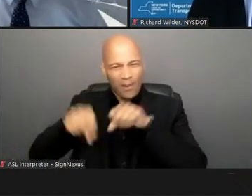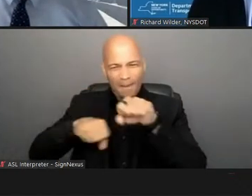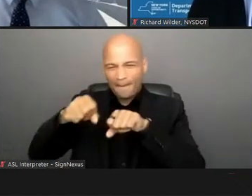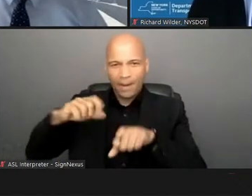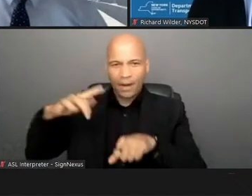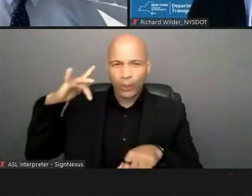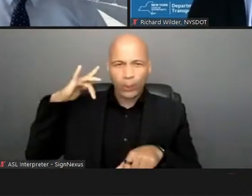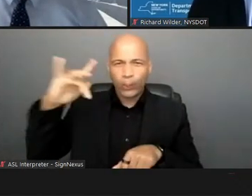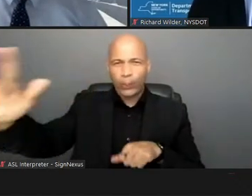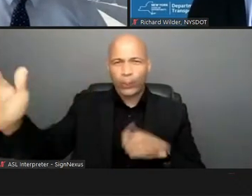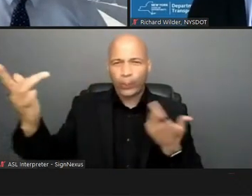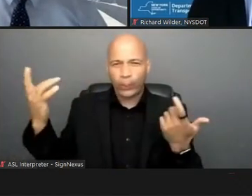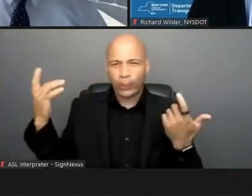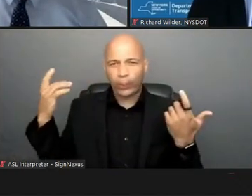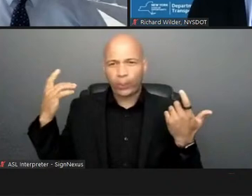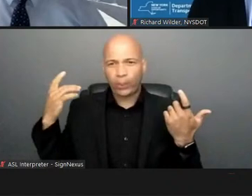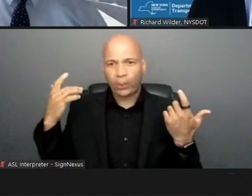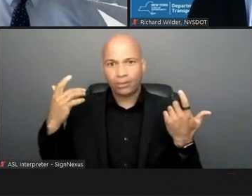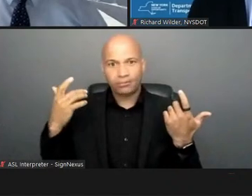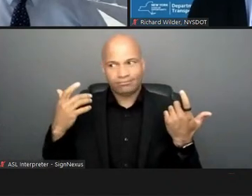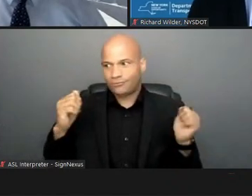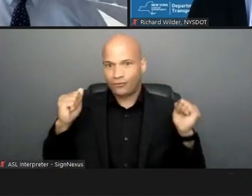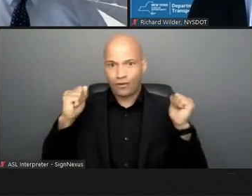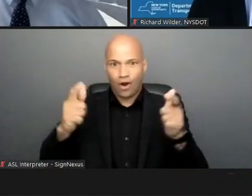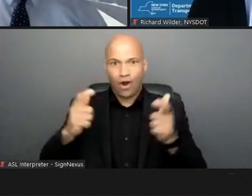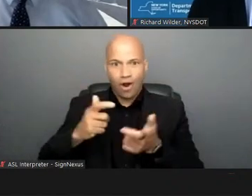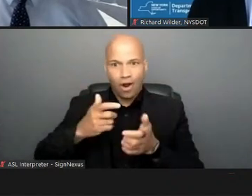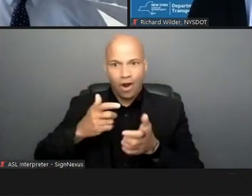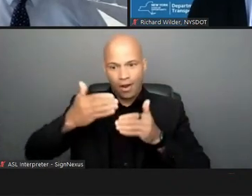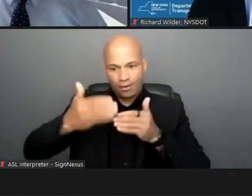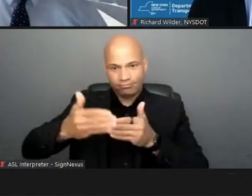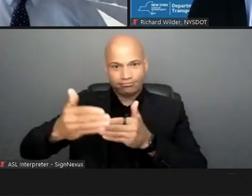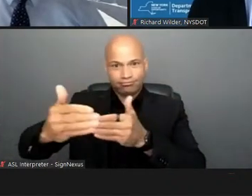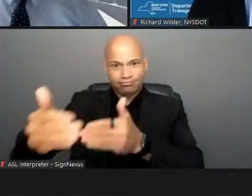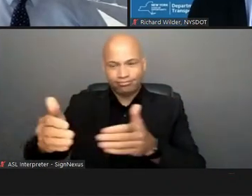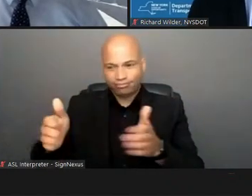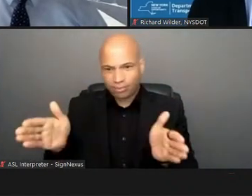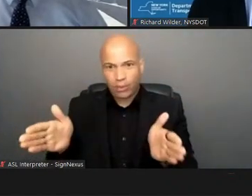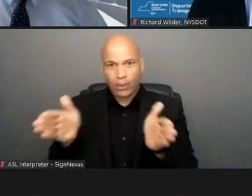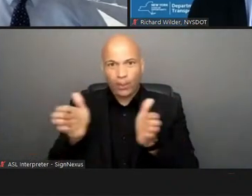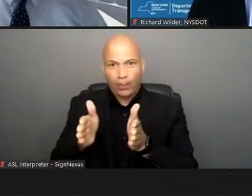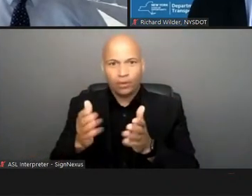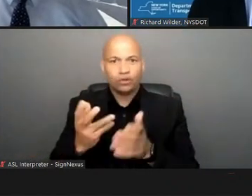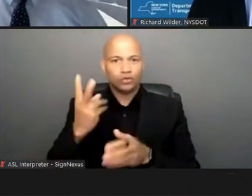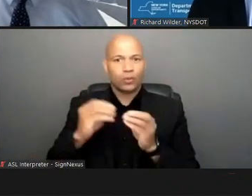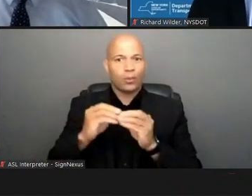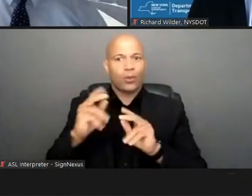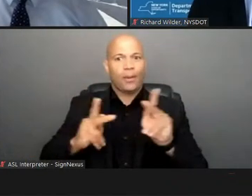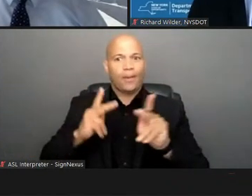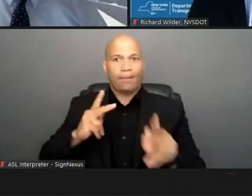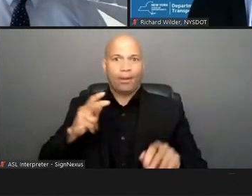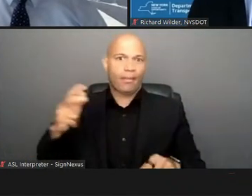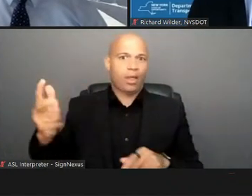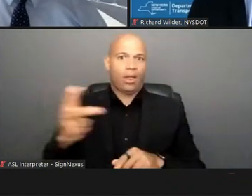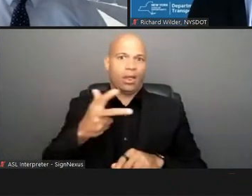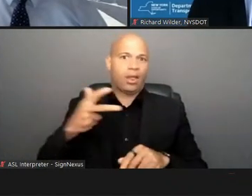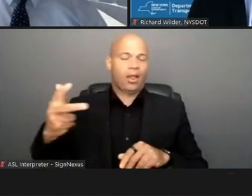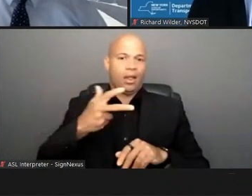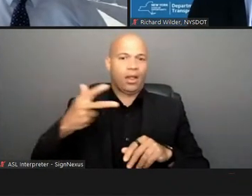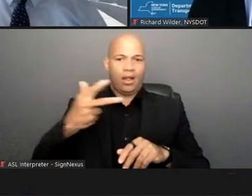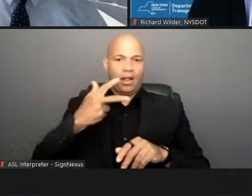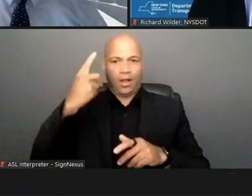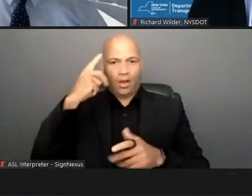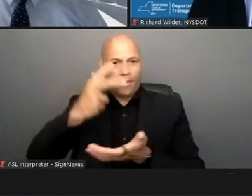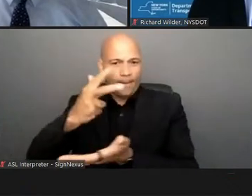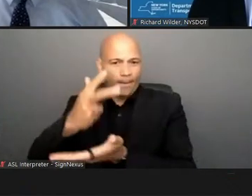and every block has two fewer parking spaces and two fewer parking spaces is two more people circling the block all day looking for a place to